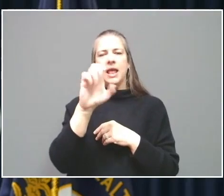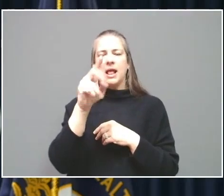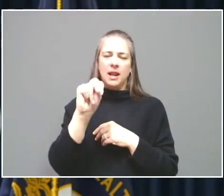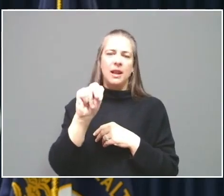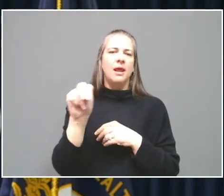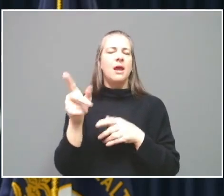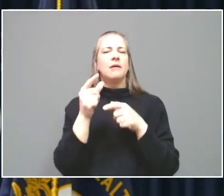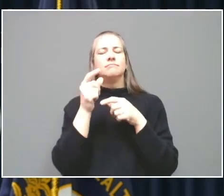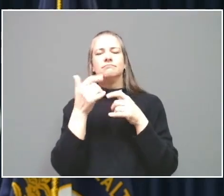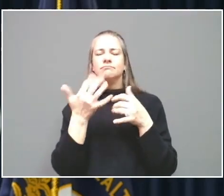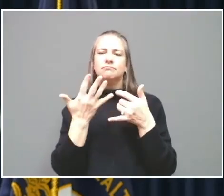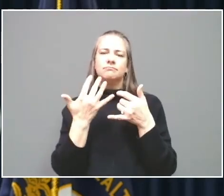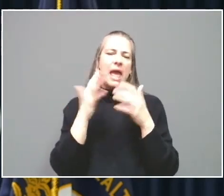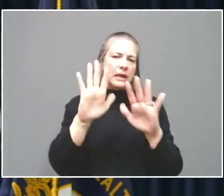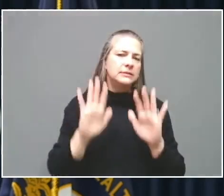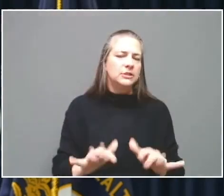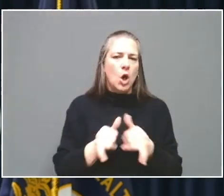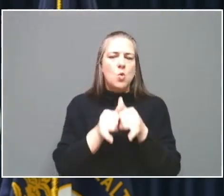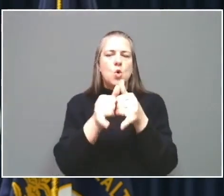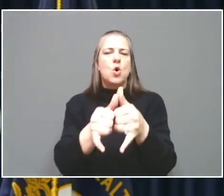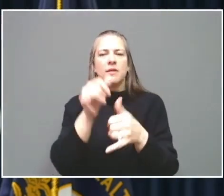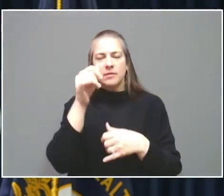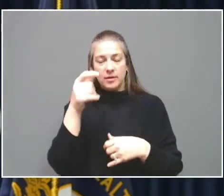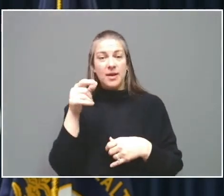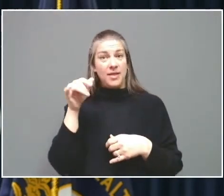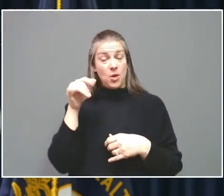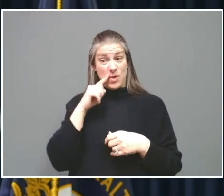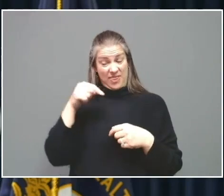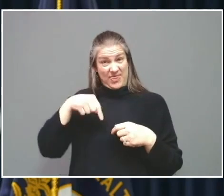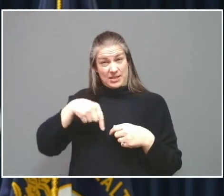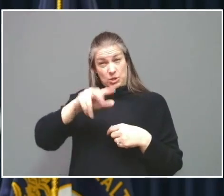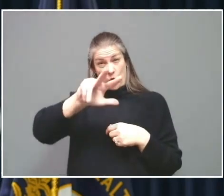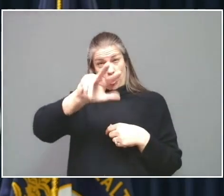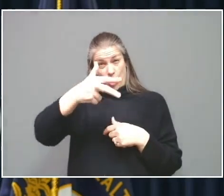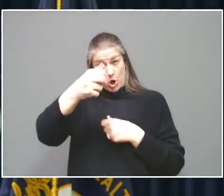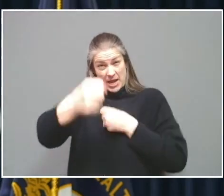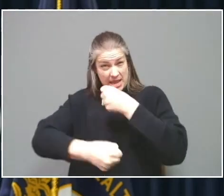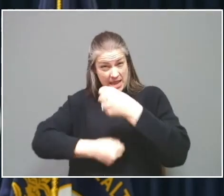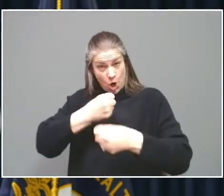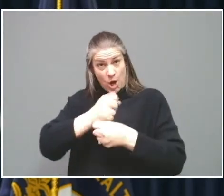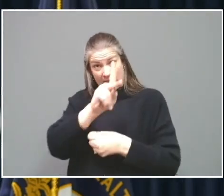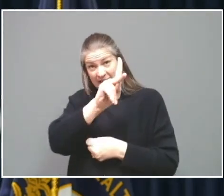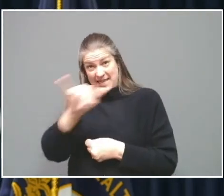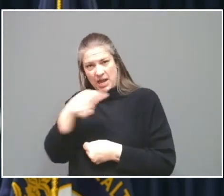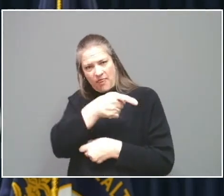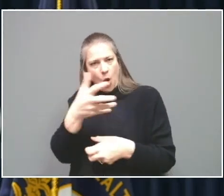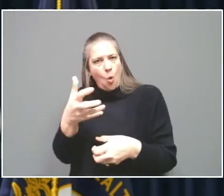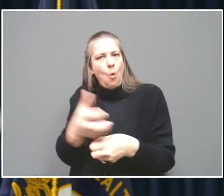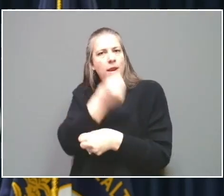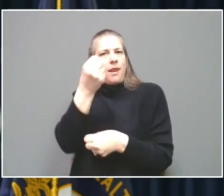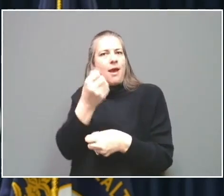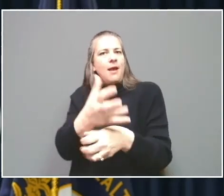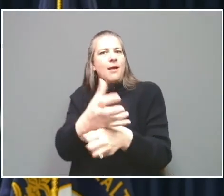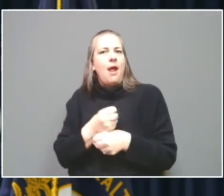VA benefits and services. Folks, this is the third straight year that Kentucky has won this award. That means